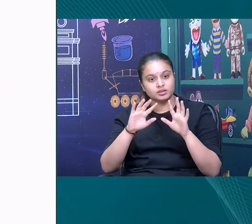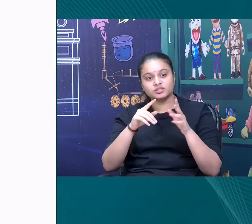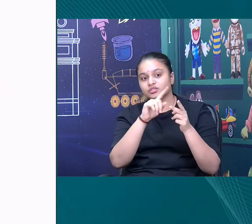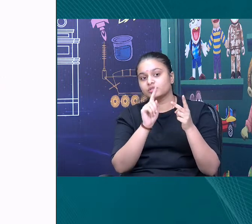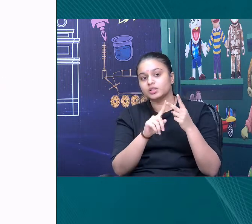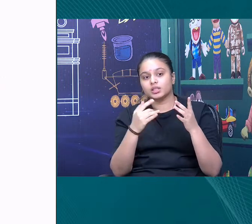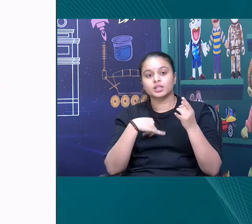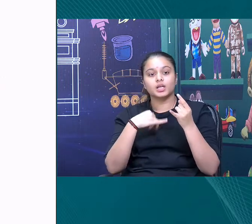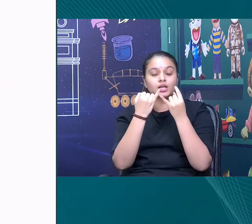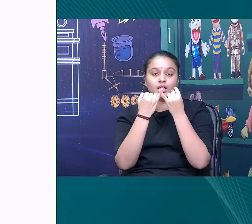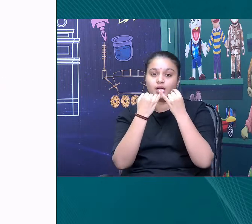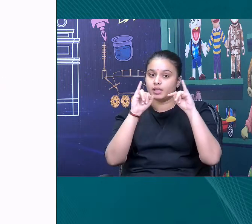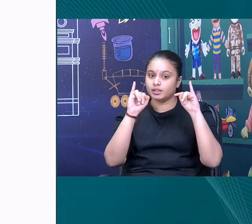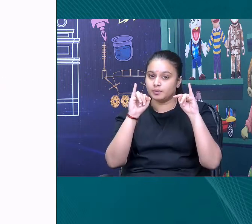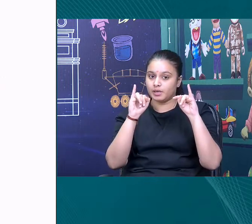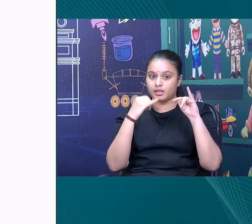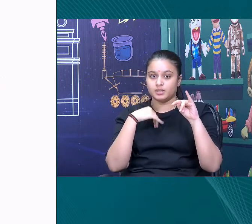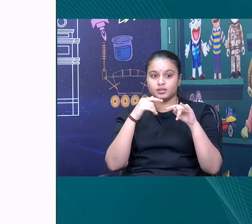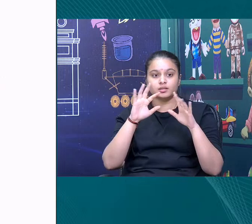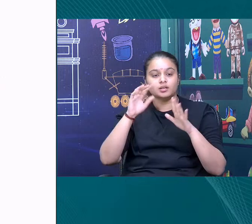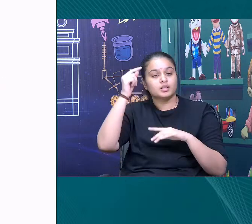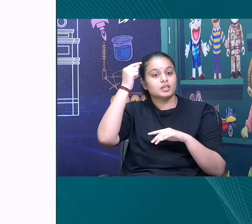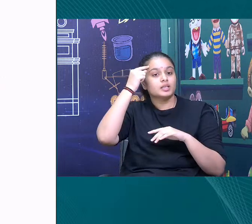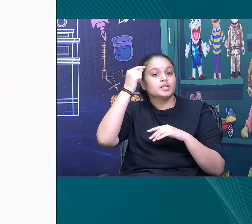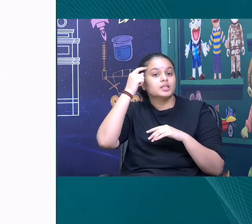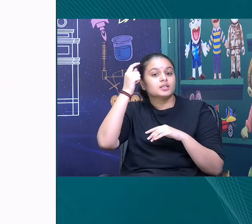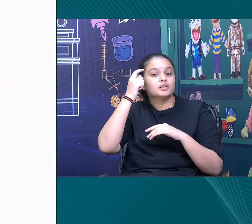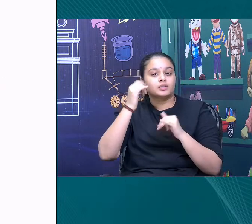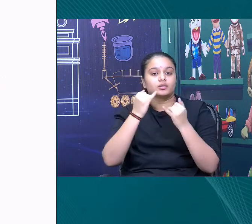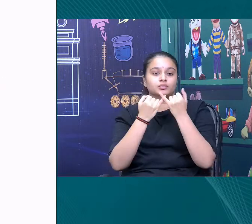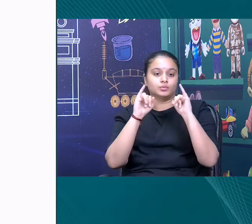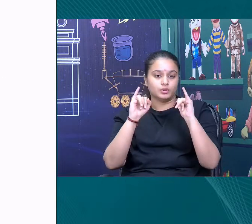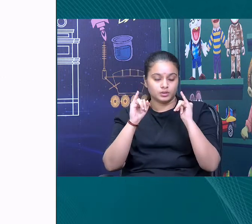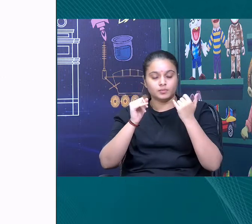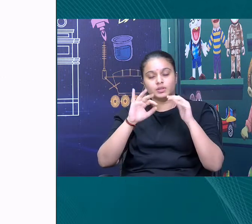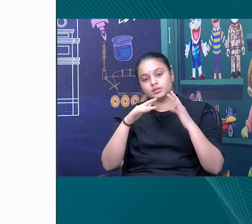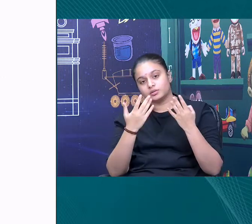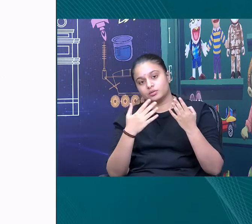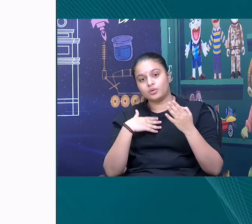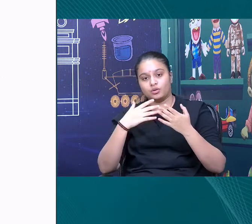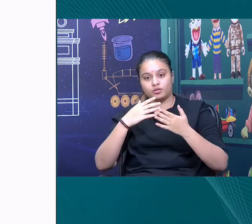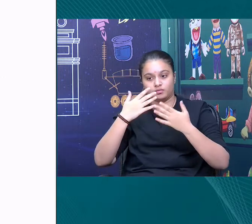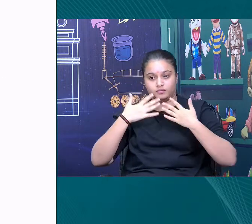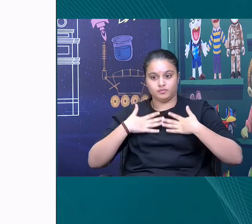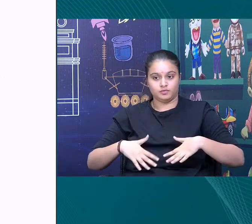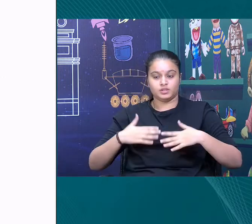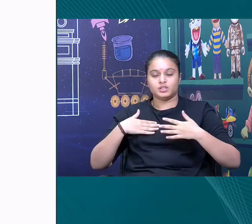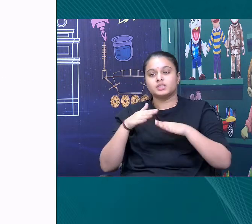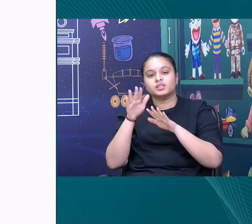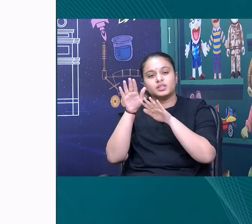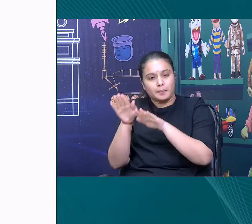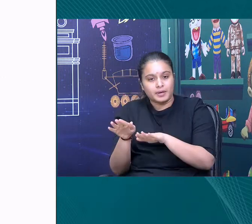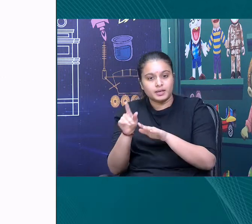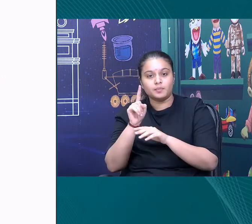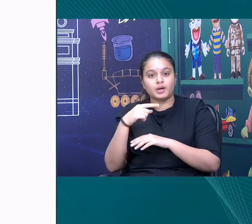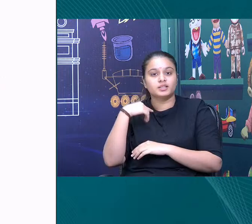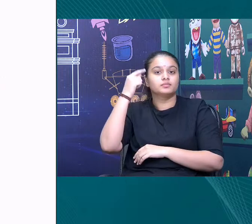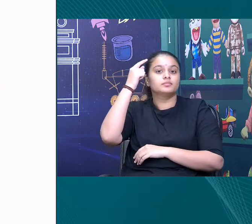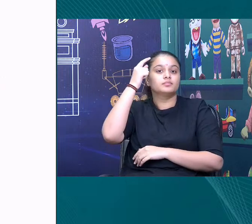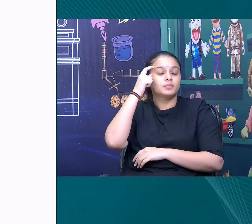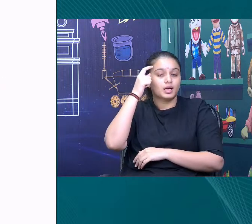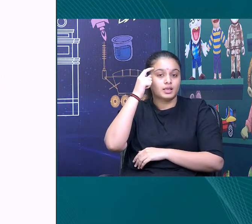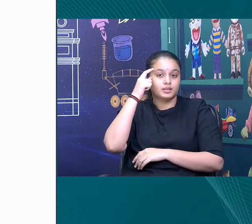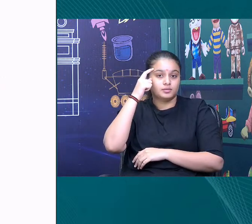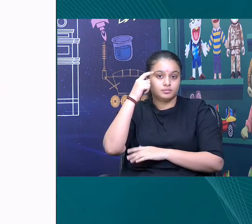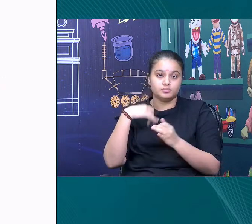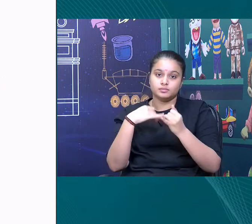Both these men have sought independence, intellectual independence, despite being physically dependent on others. And somewhere in